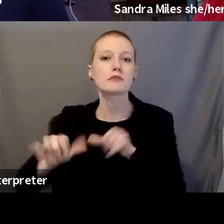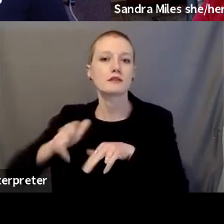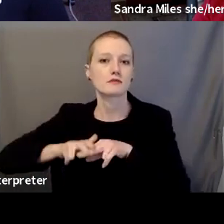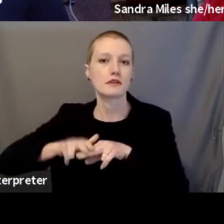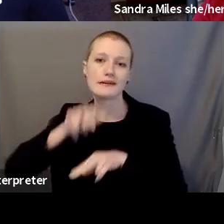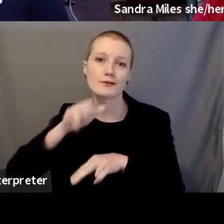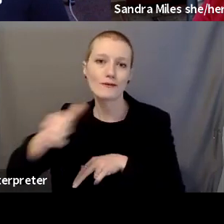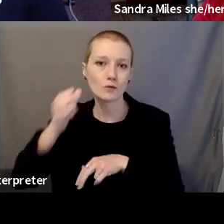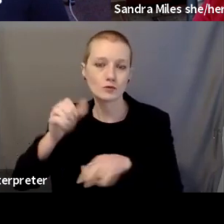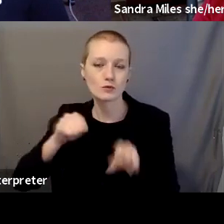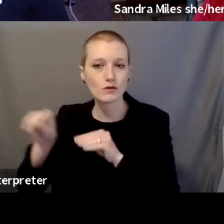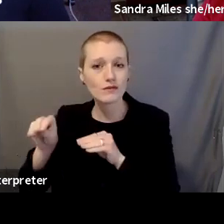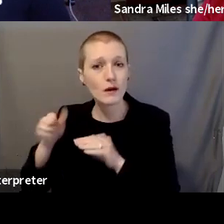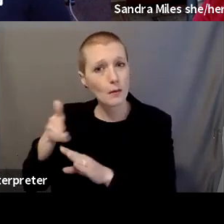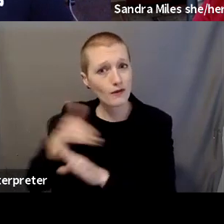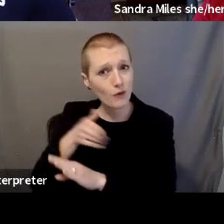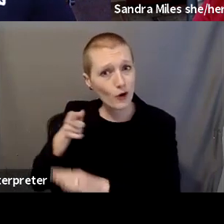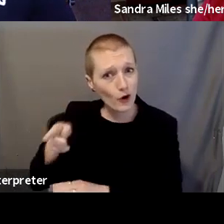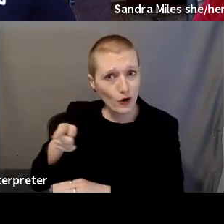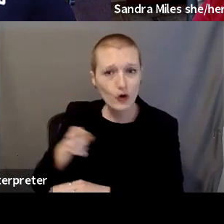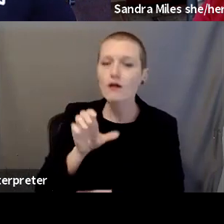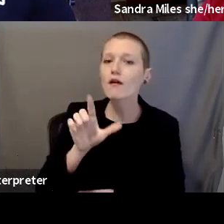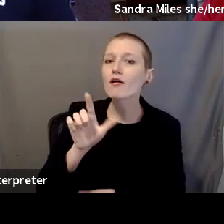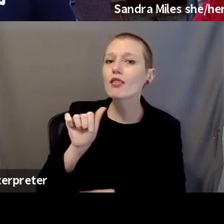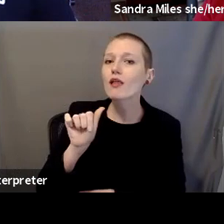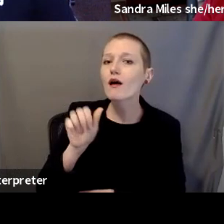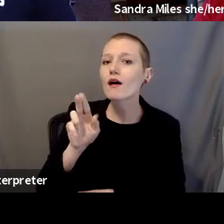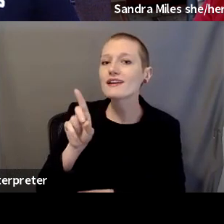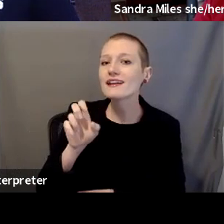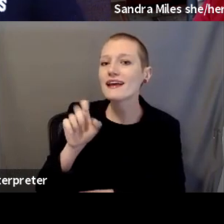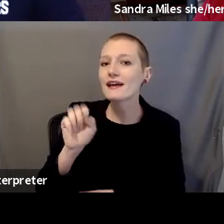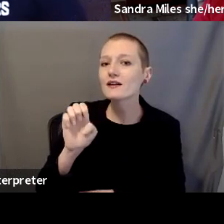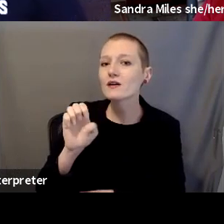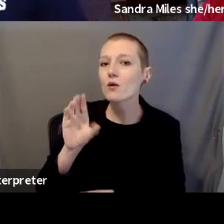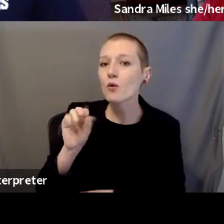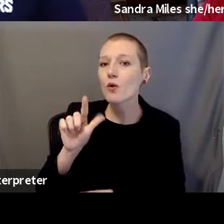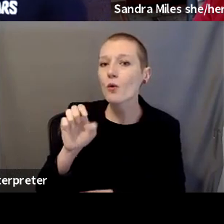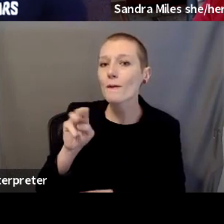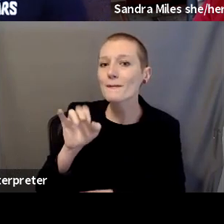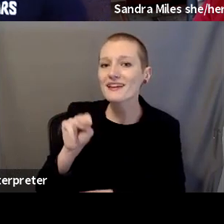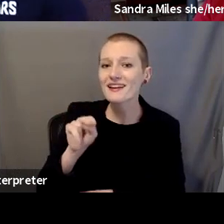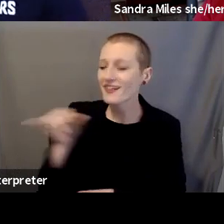move. But unfortunately, given the time, they just were worried the